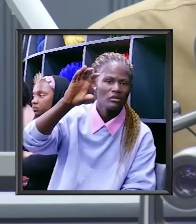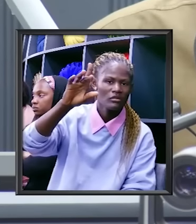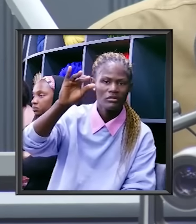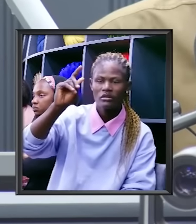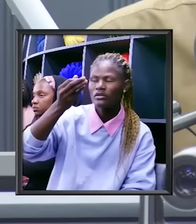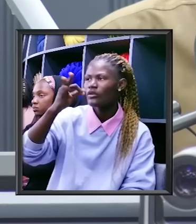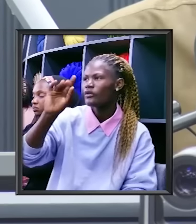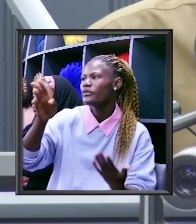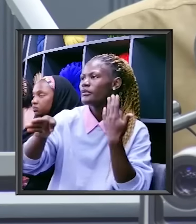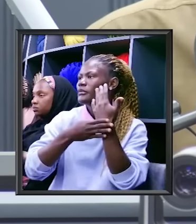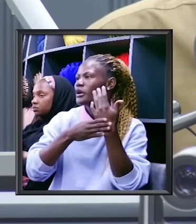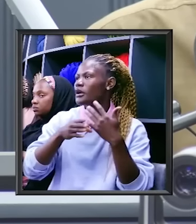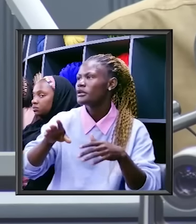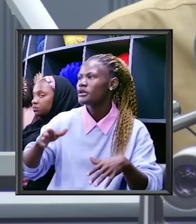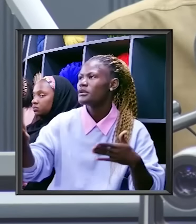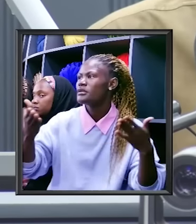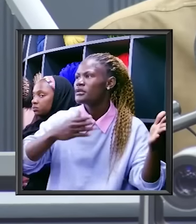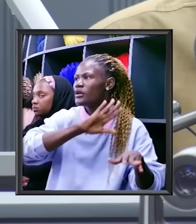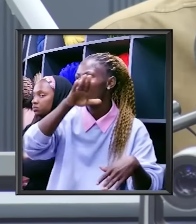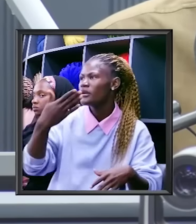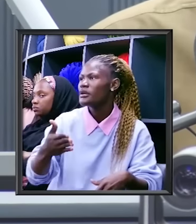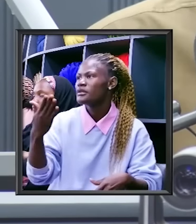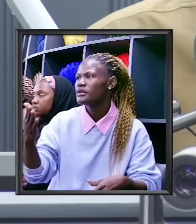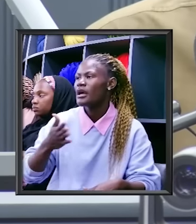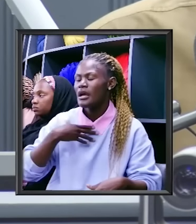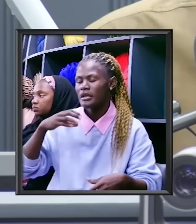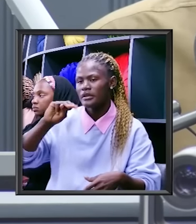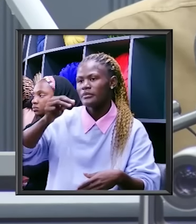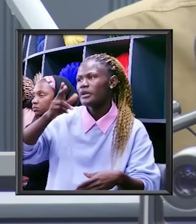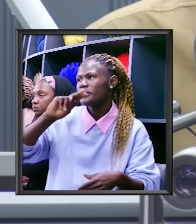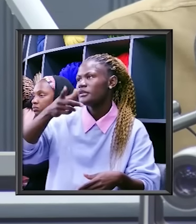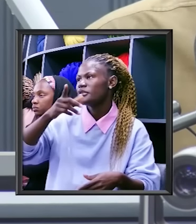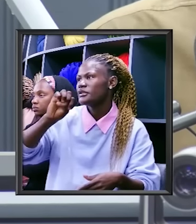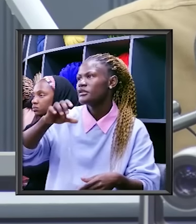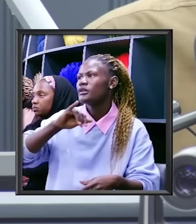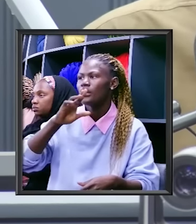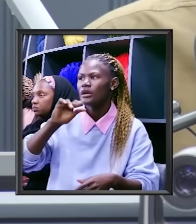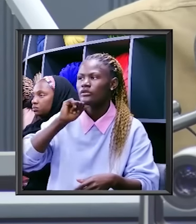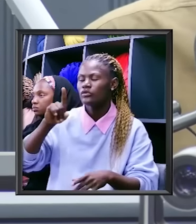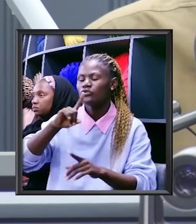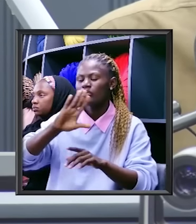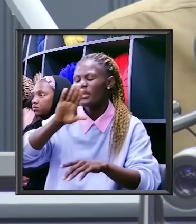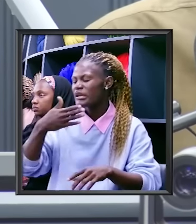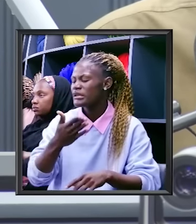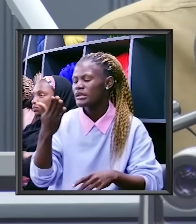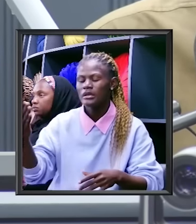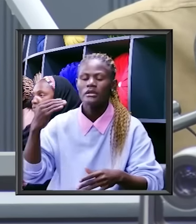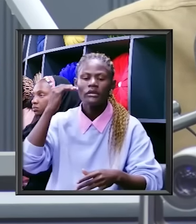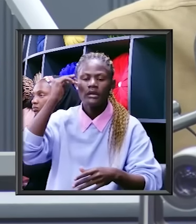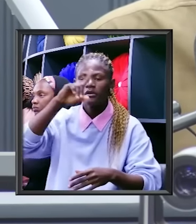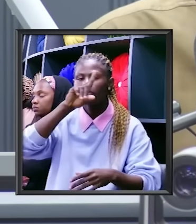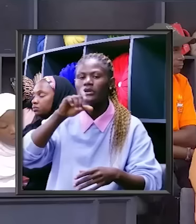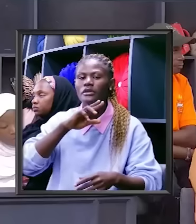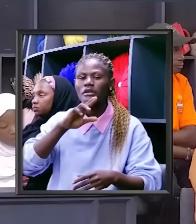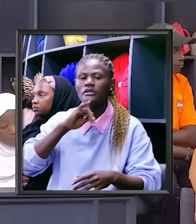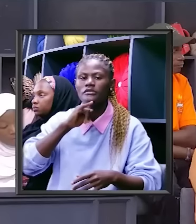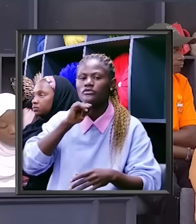they take advantage of some of these things. And then the managers are not doing anything. the headquarter is not doing its work.